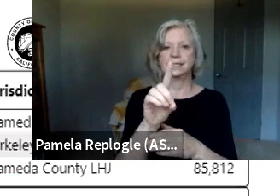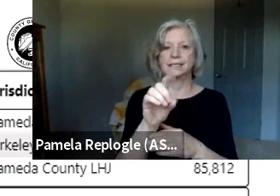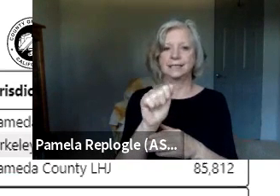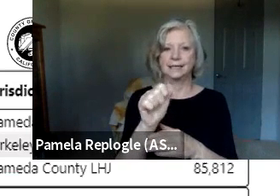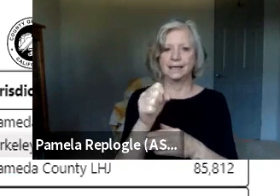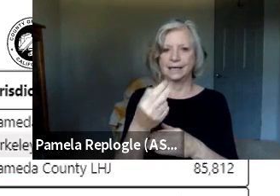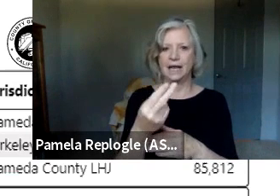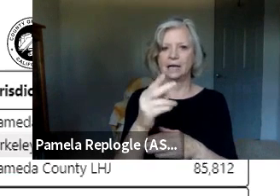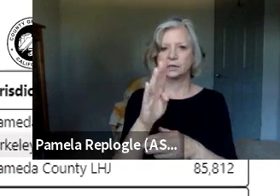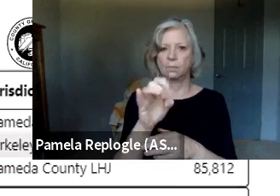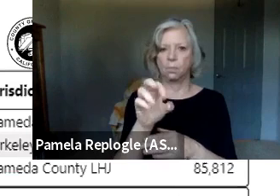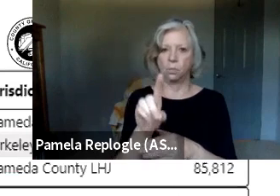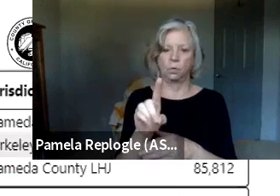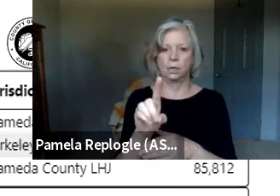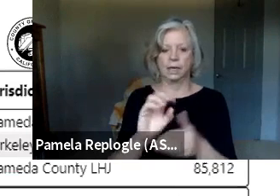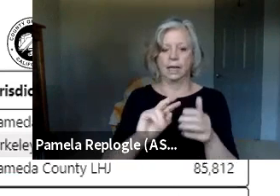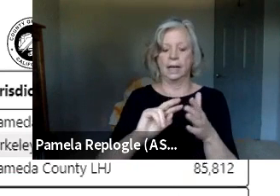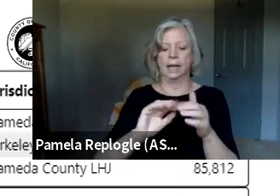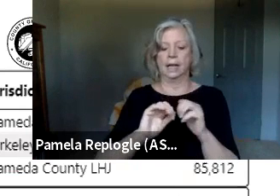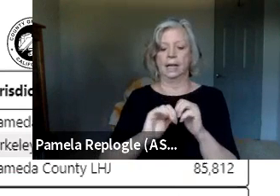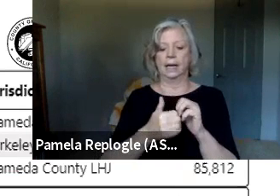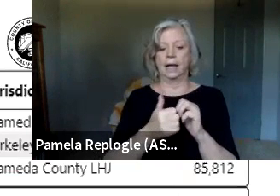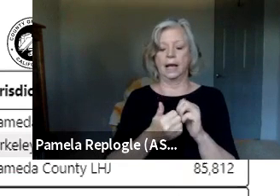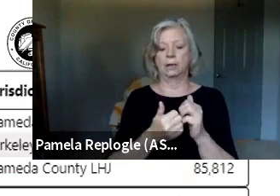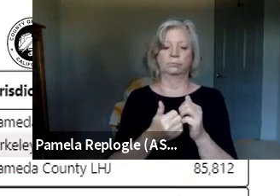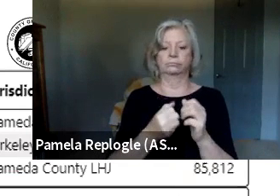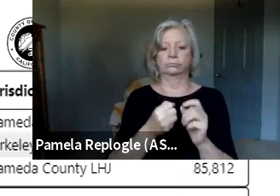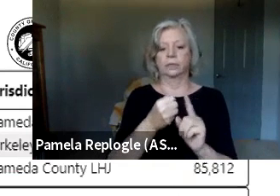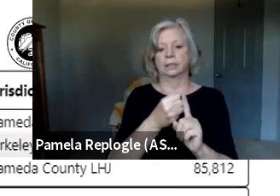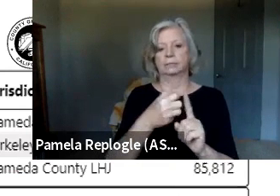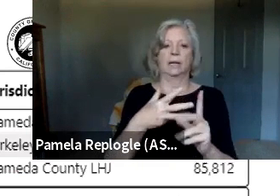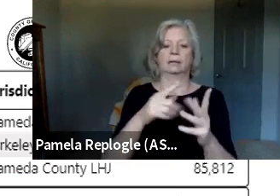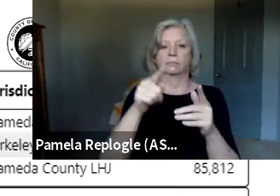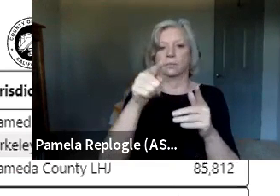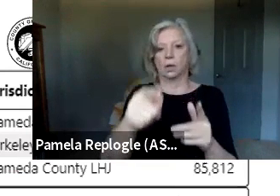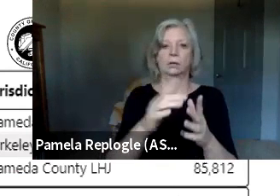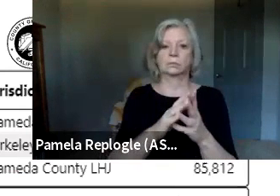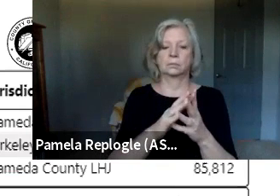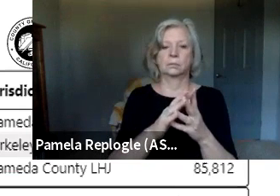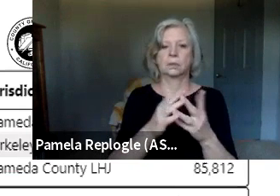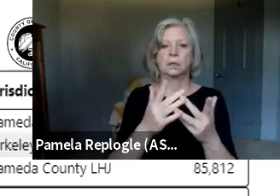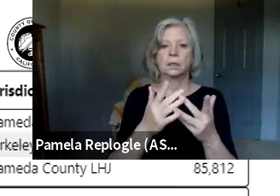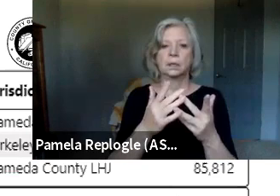has impacted Alameda County, and it includes City of Berkeley data. And what you can see is that we have